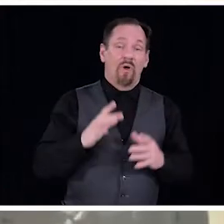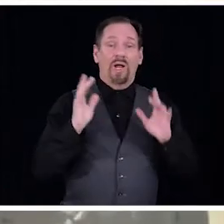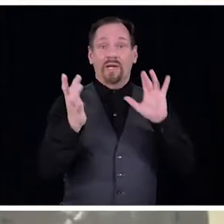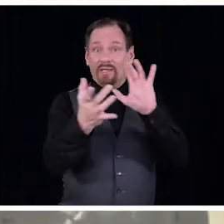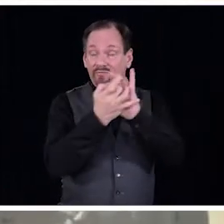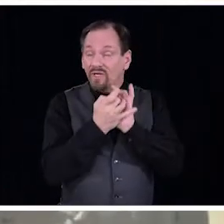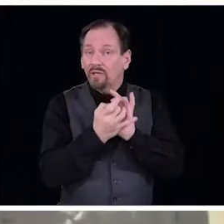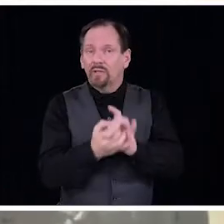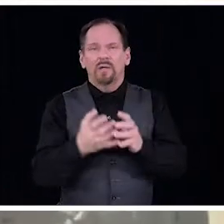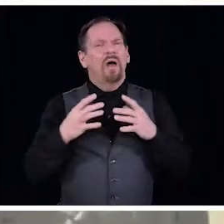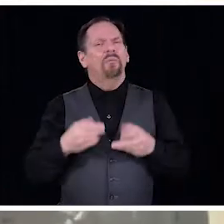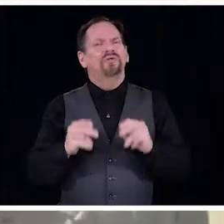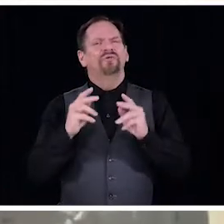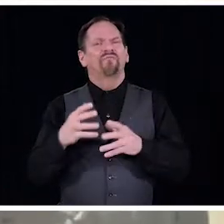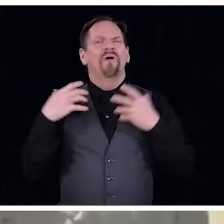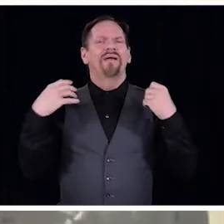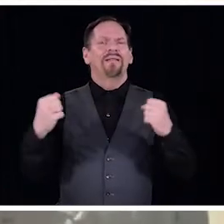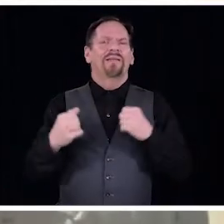next generation of artists.